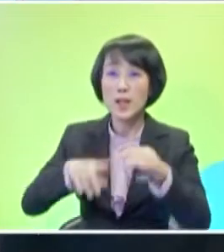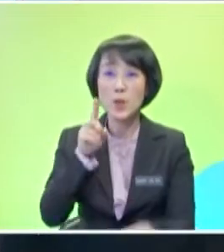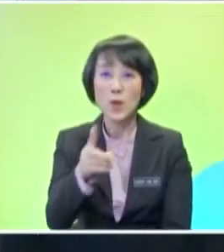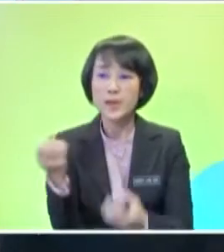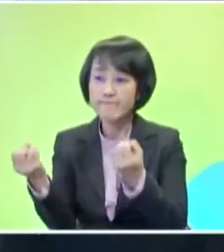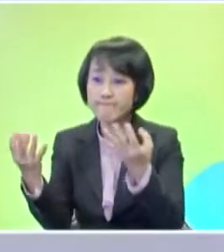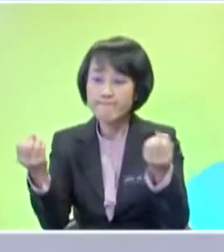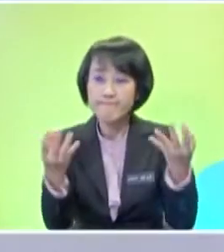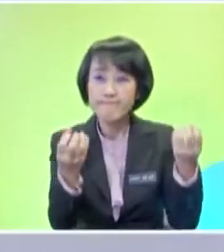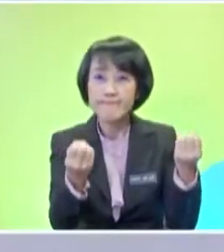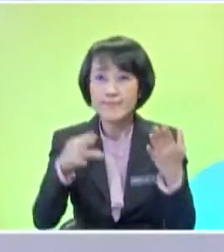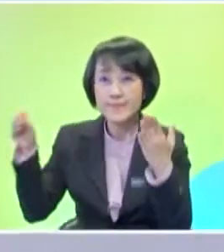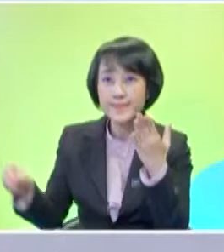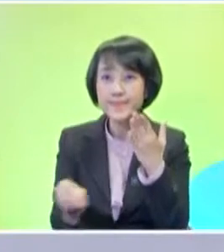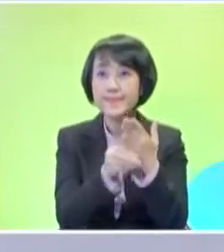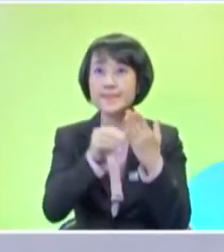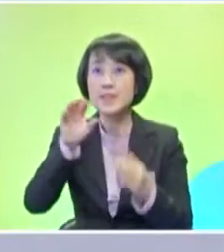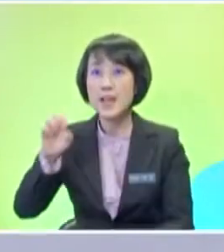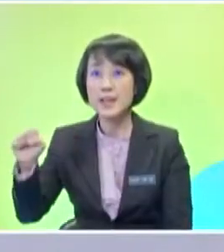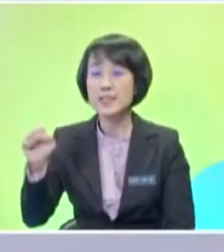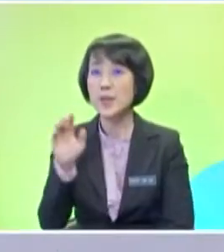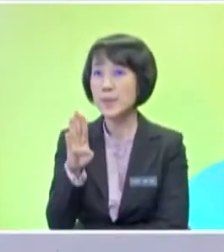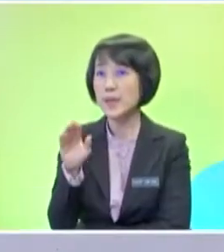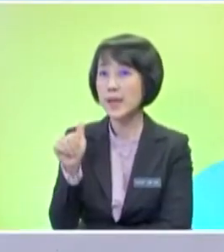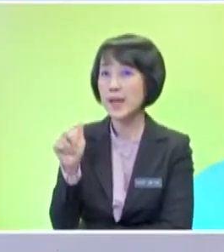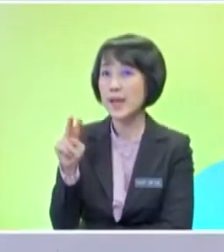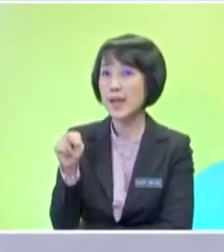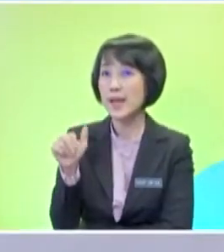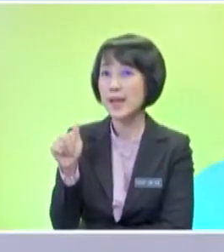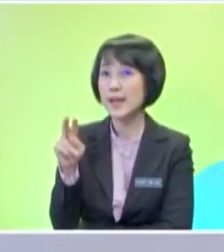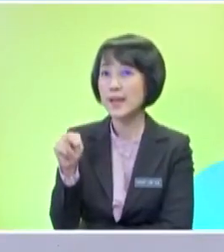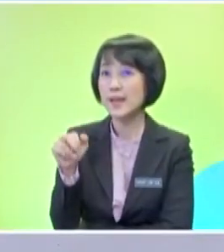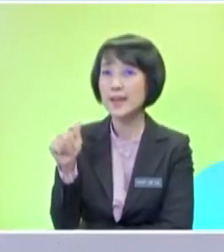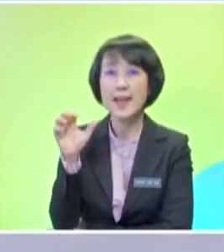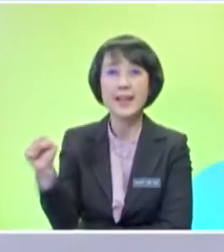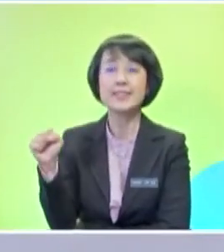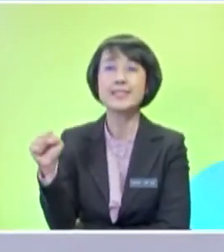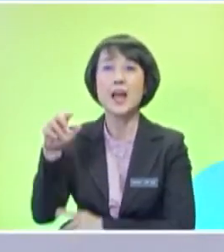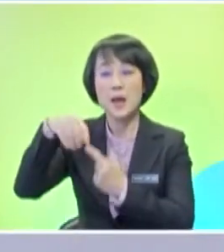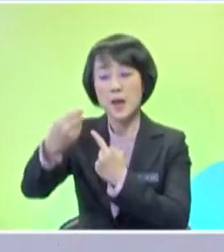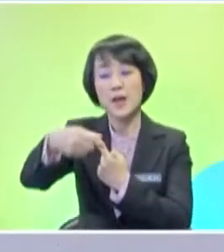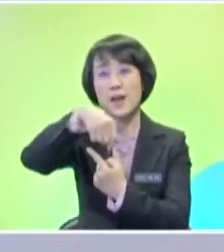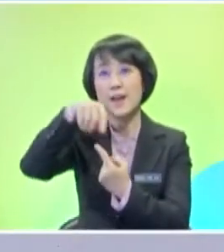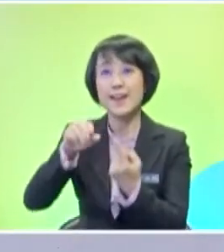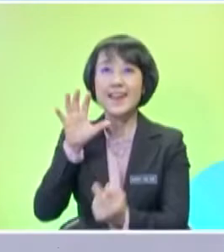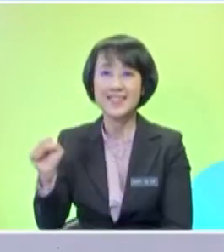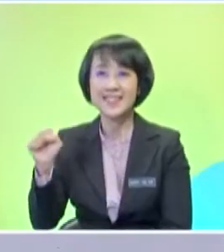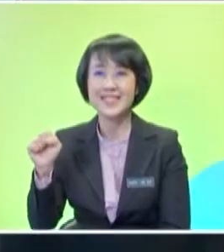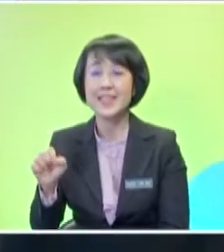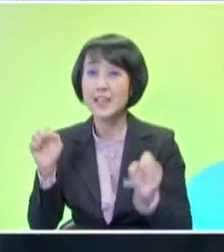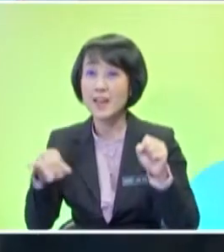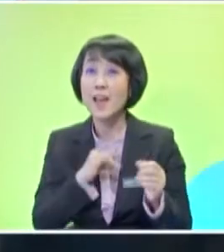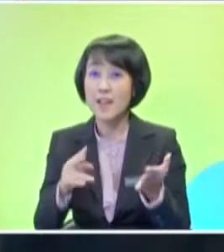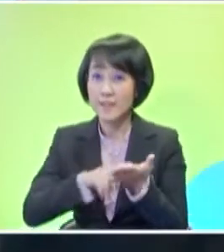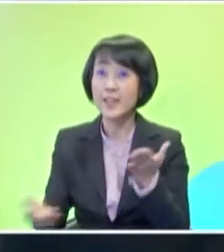put S. B A N A N A S, bananas. Ah, bananas. Okay. Can I read it one